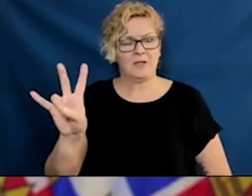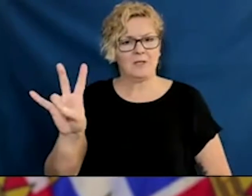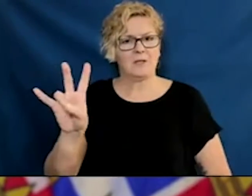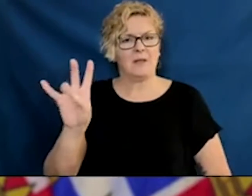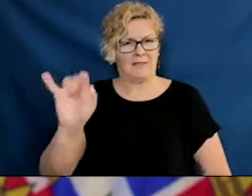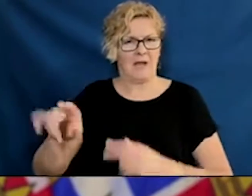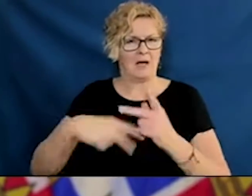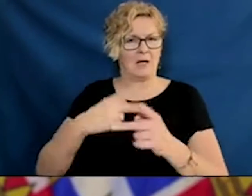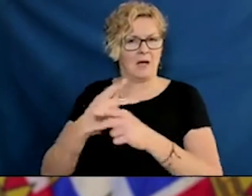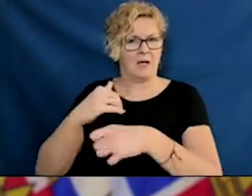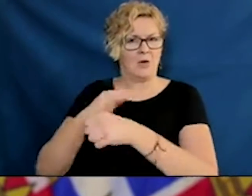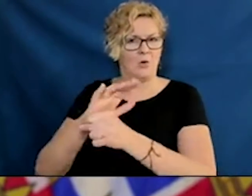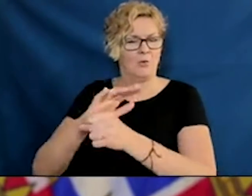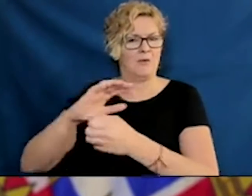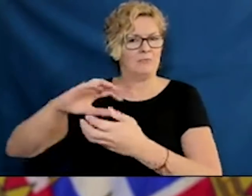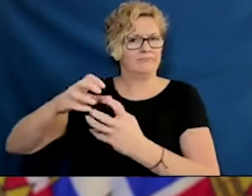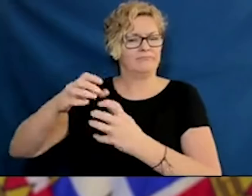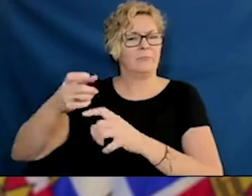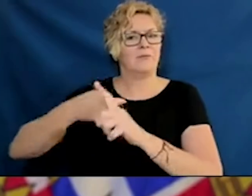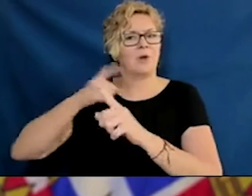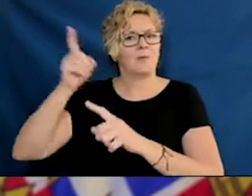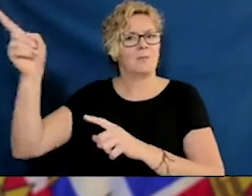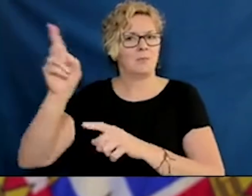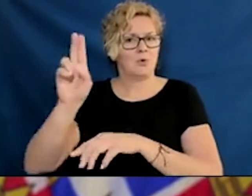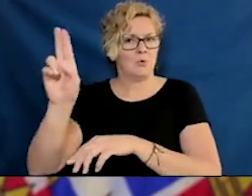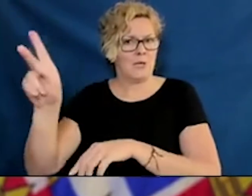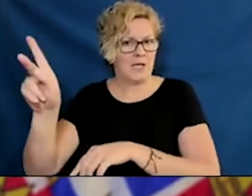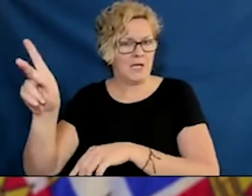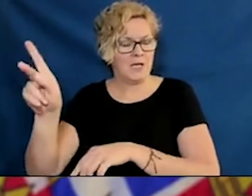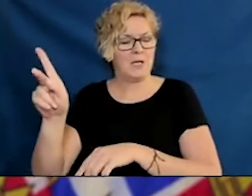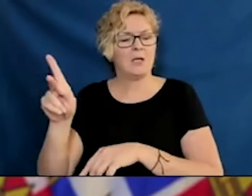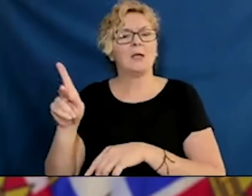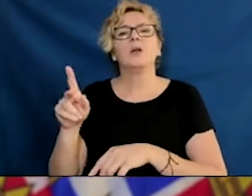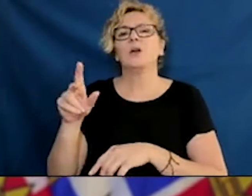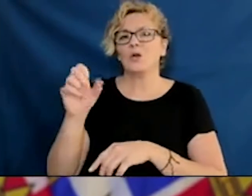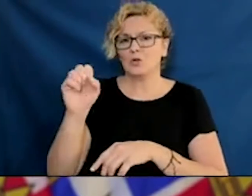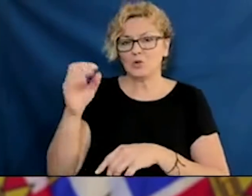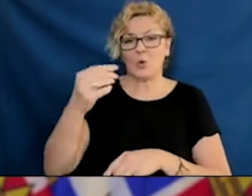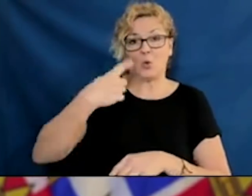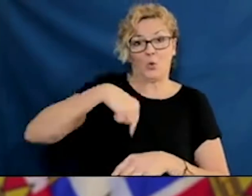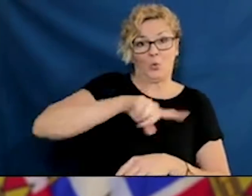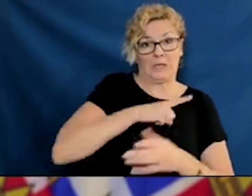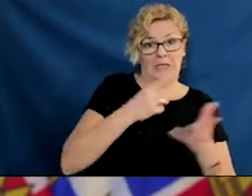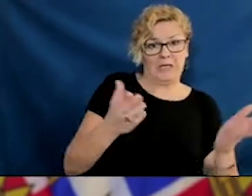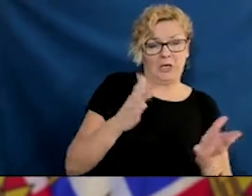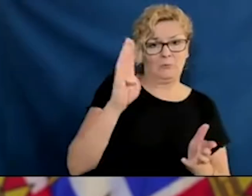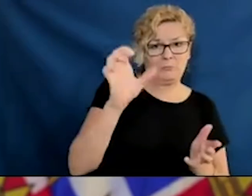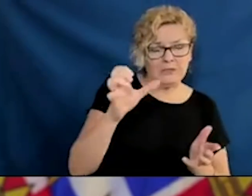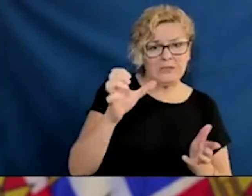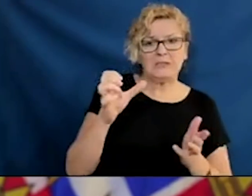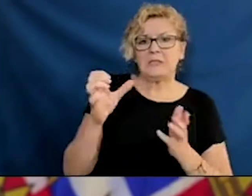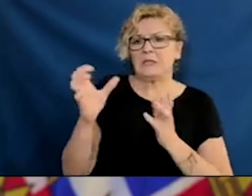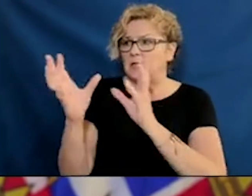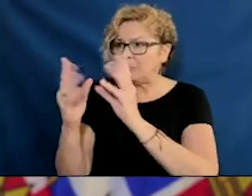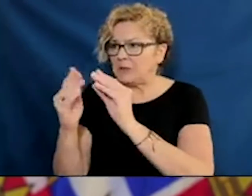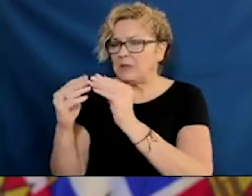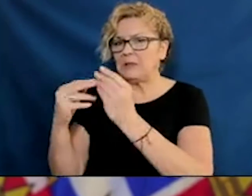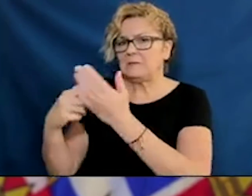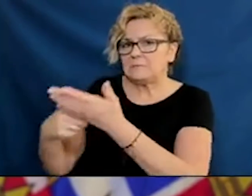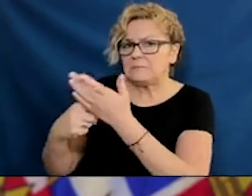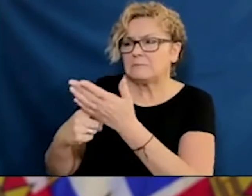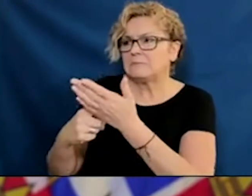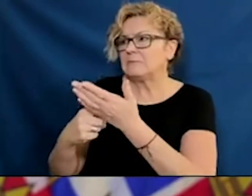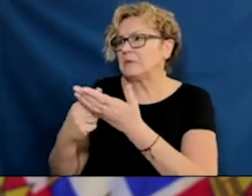outbreaks particularly, and we'll present more data about how we're doing that surveillance later this week on Friday morning as